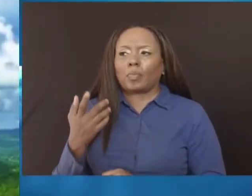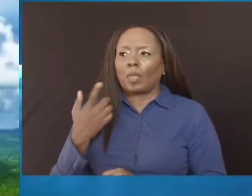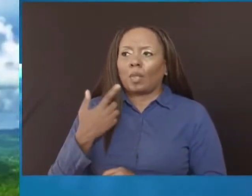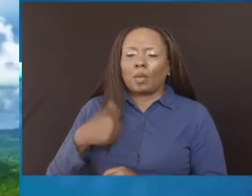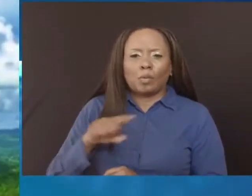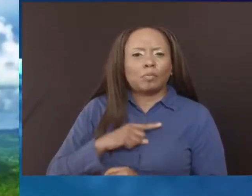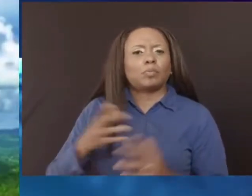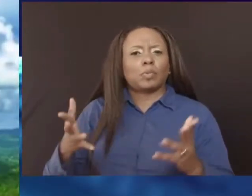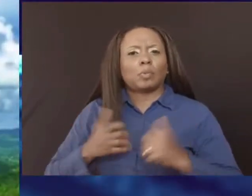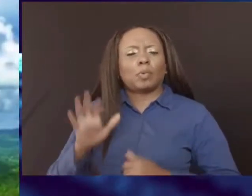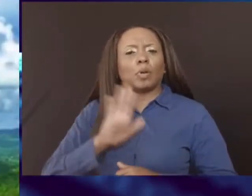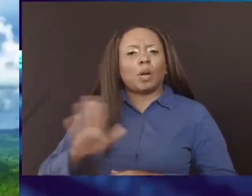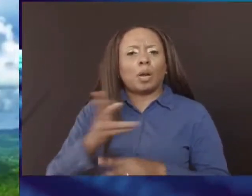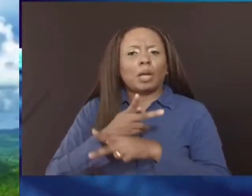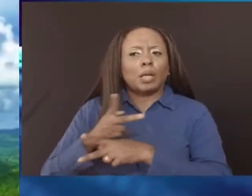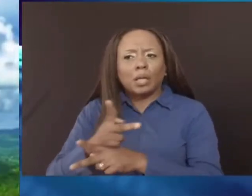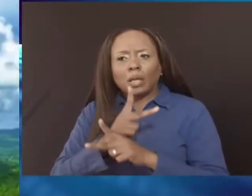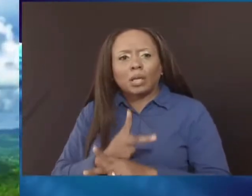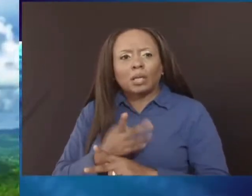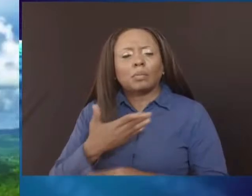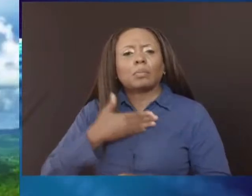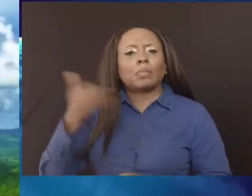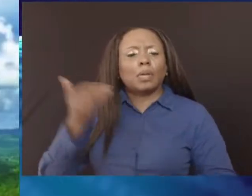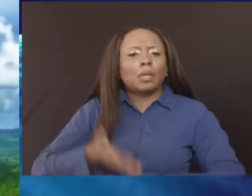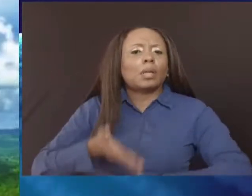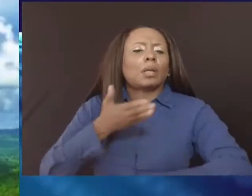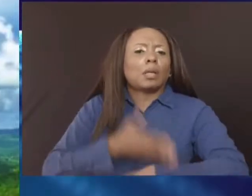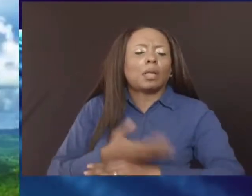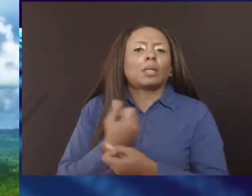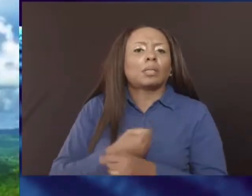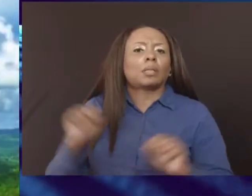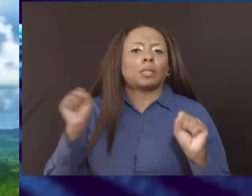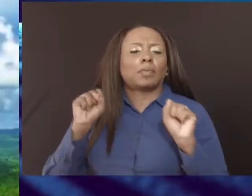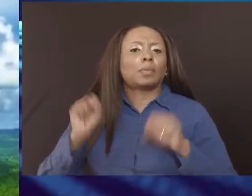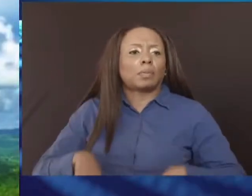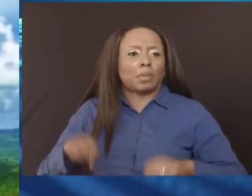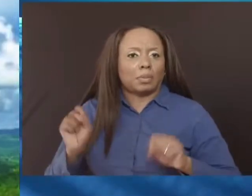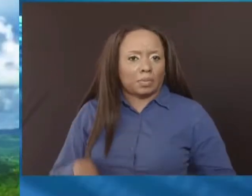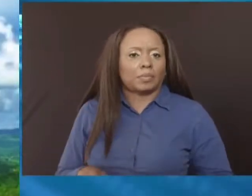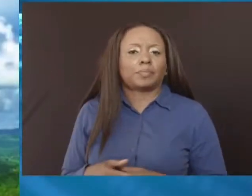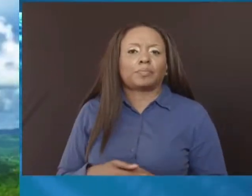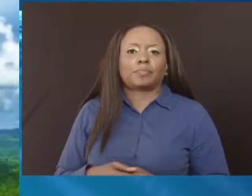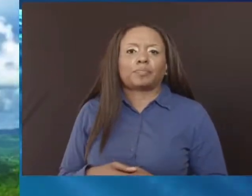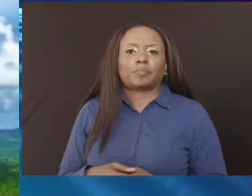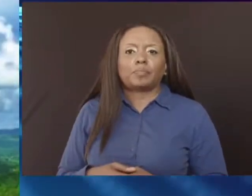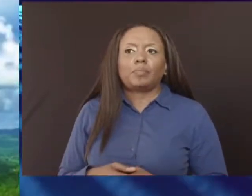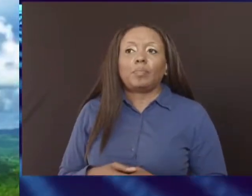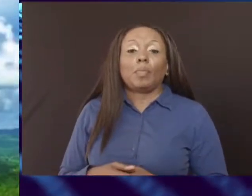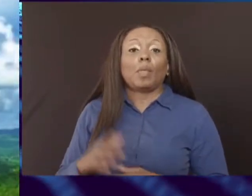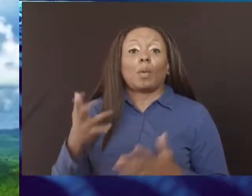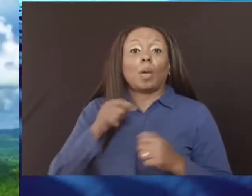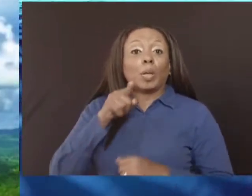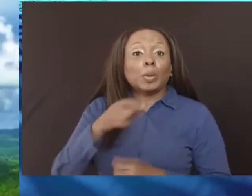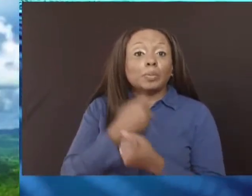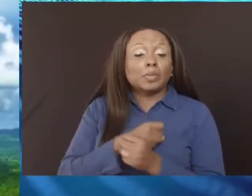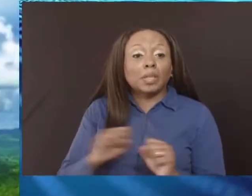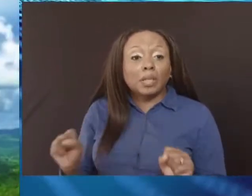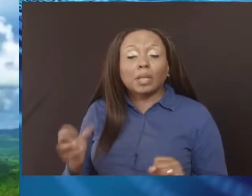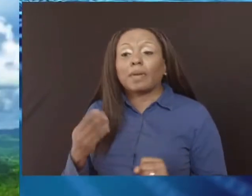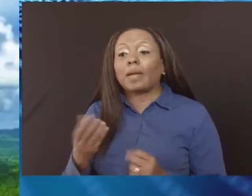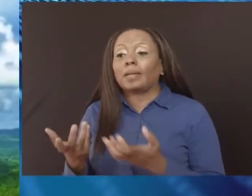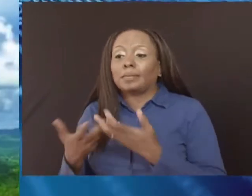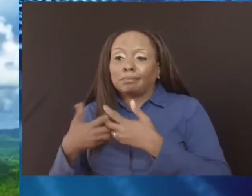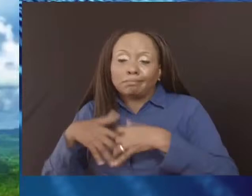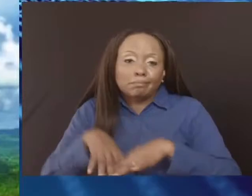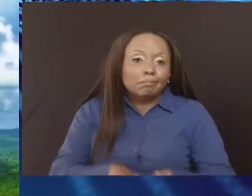your care, so that we can treat you as appropriately and as safely as possible, so that you can return to community. As